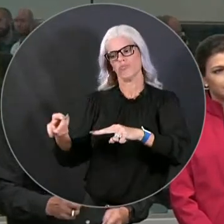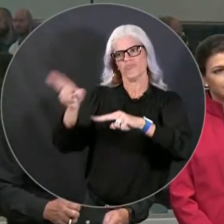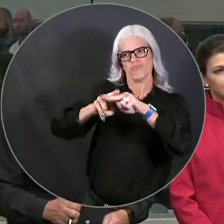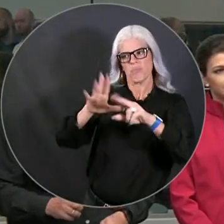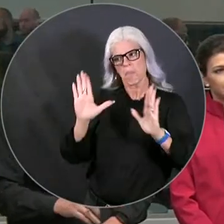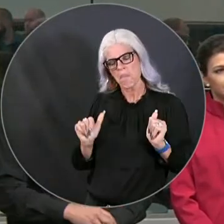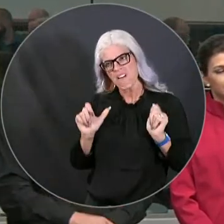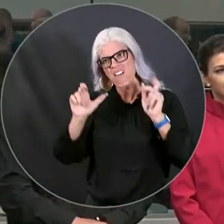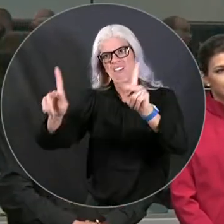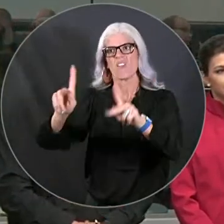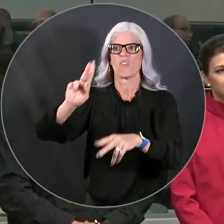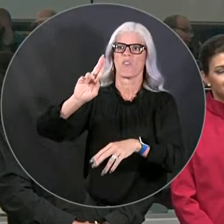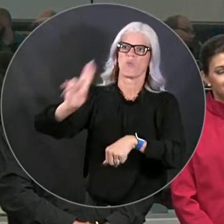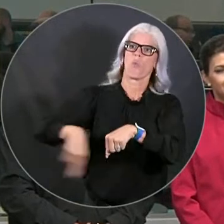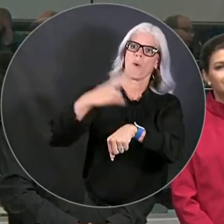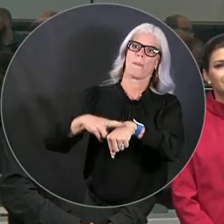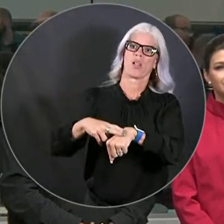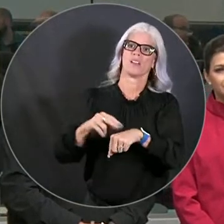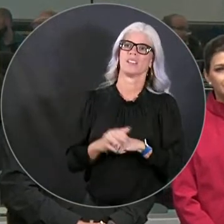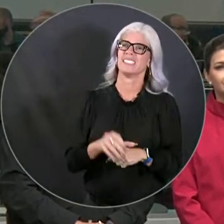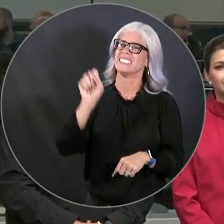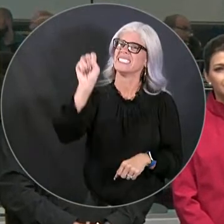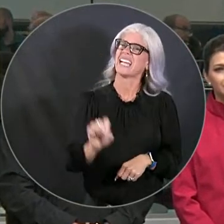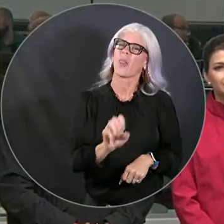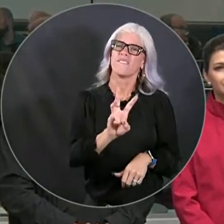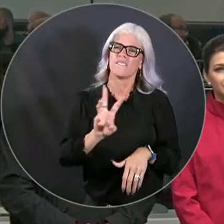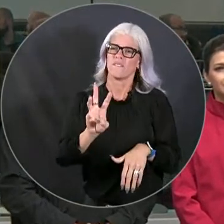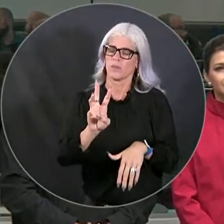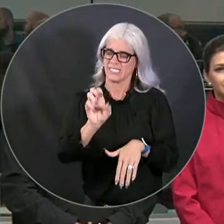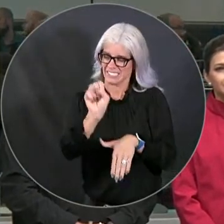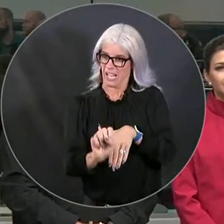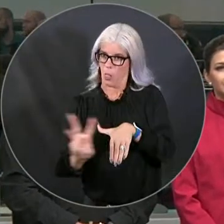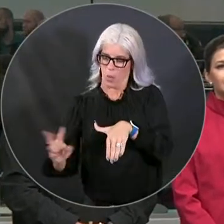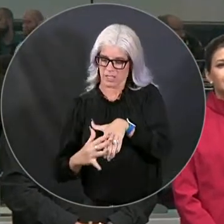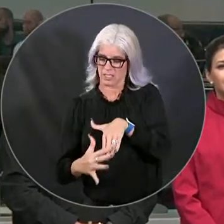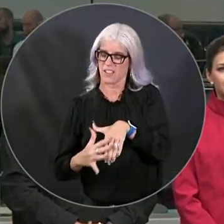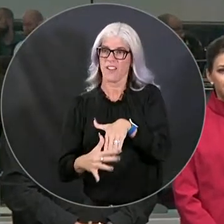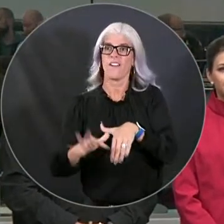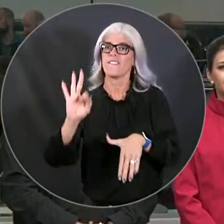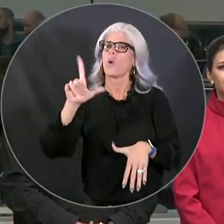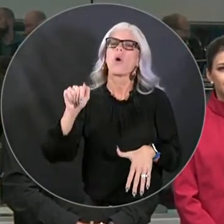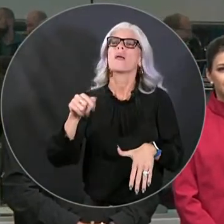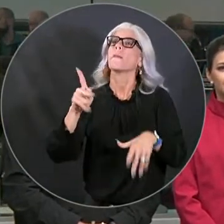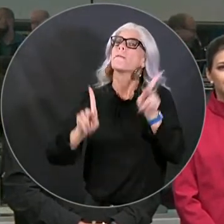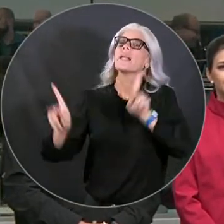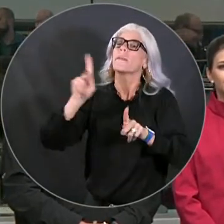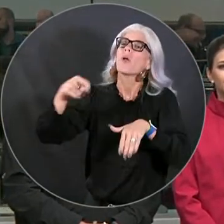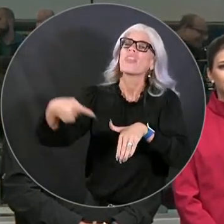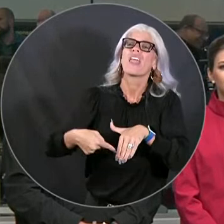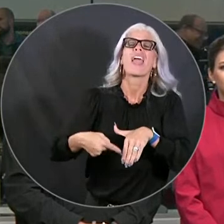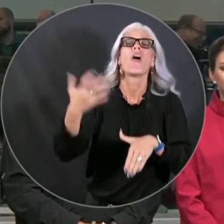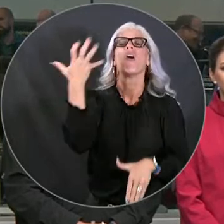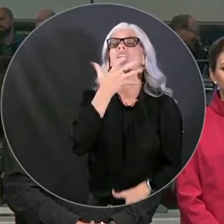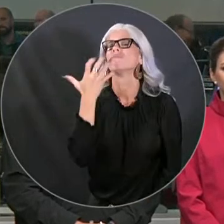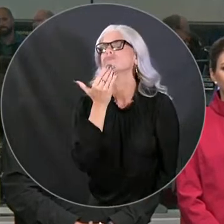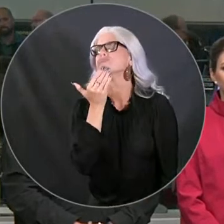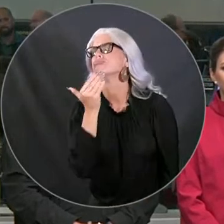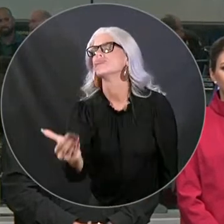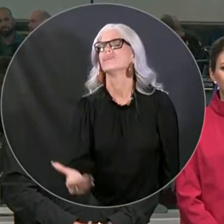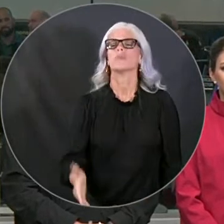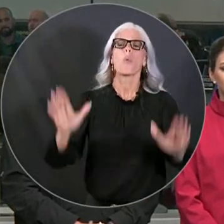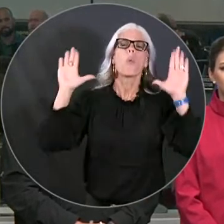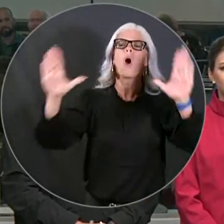fantastic communities down in Southwest Florida with a lot of fantastic people, and they're very tough and resilient. Of course, they didn't ask for